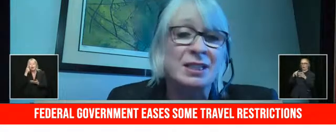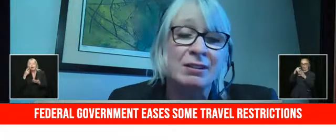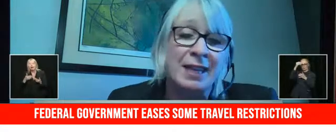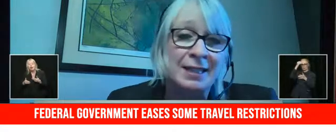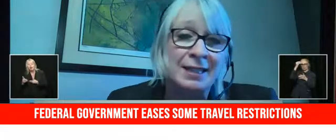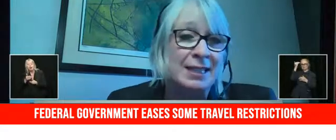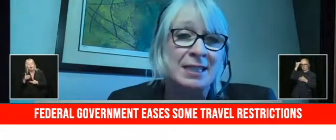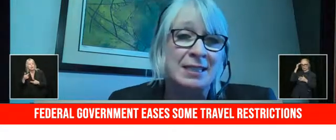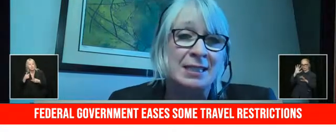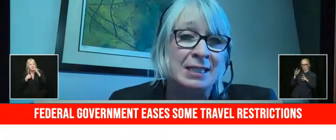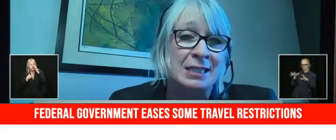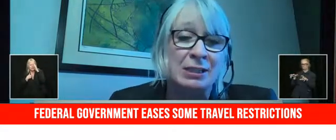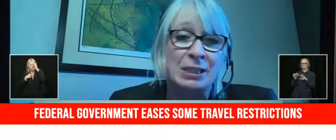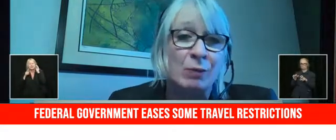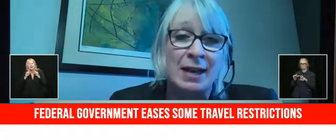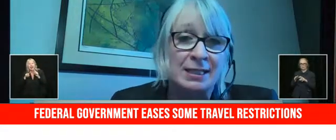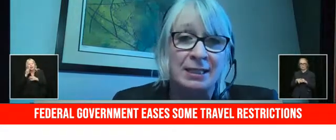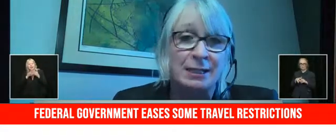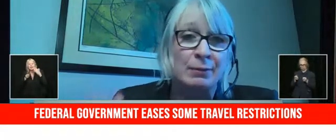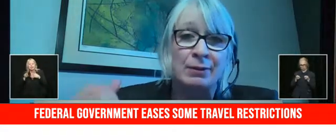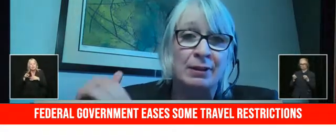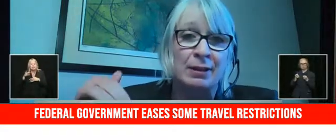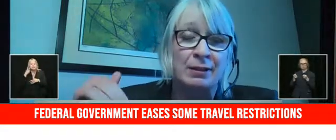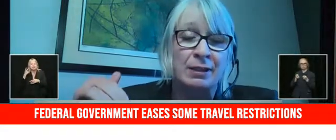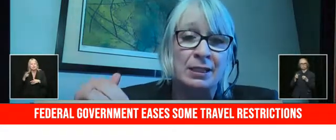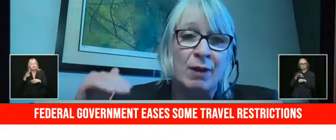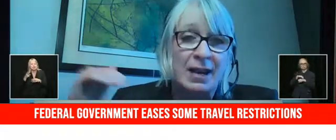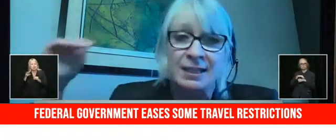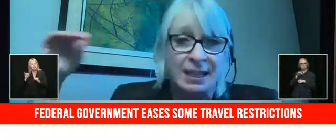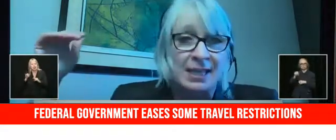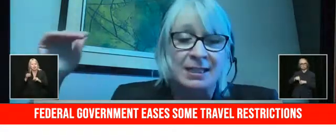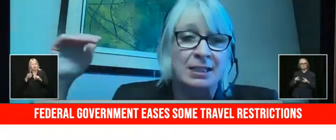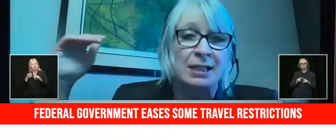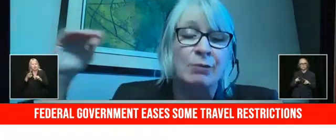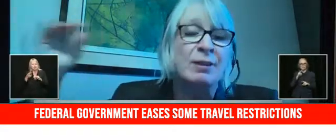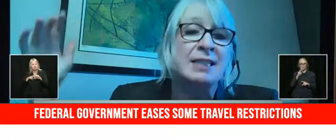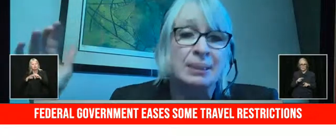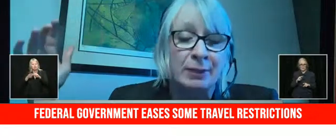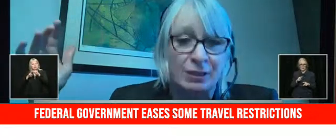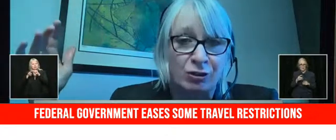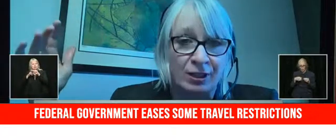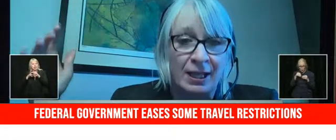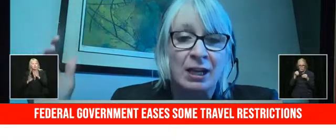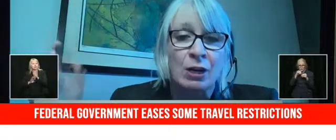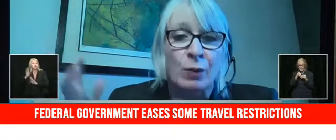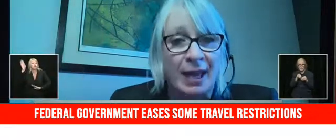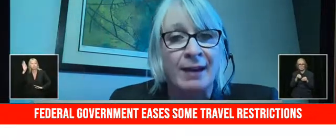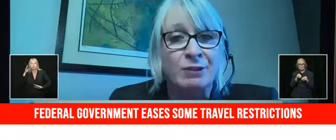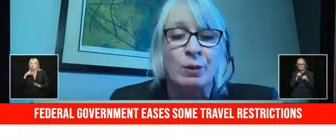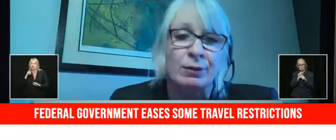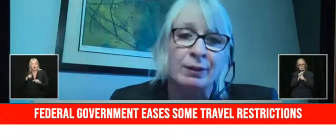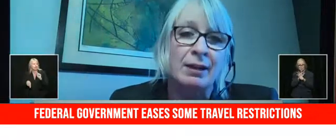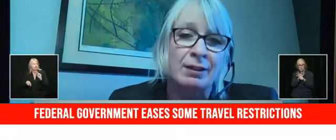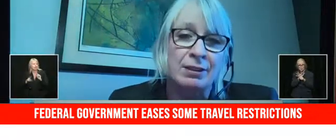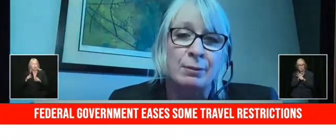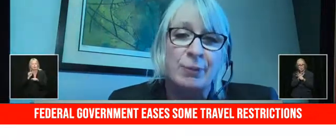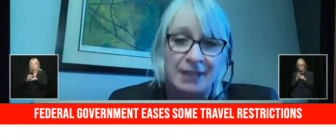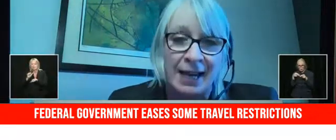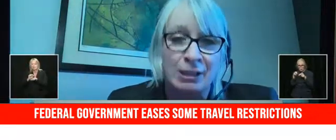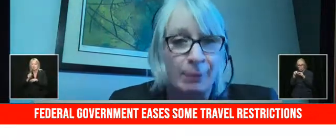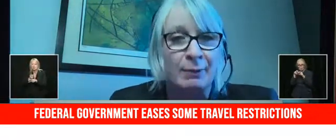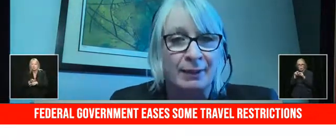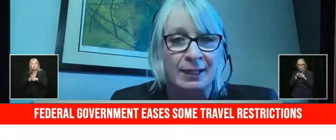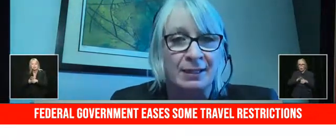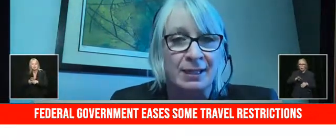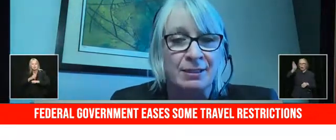still can't see these rises in number, these rises in cases increase exponentially. We have to work really hard to